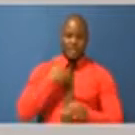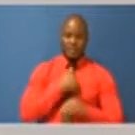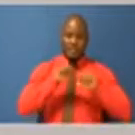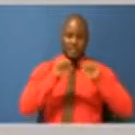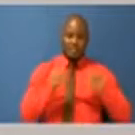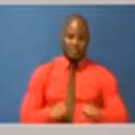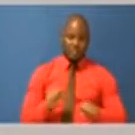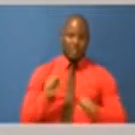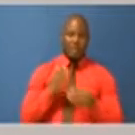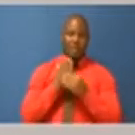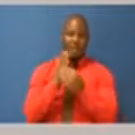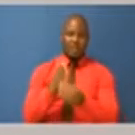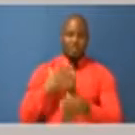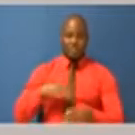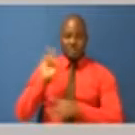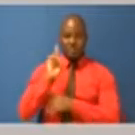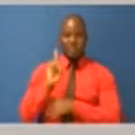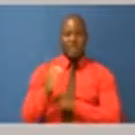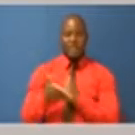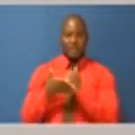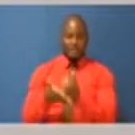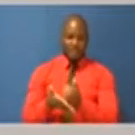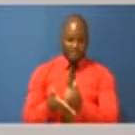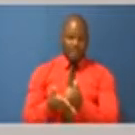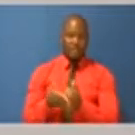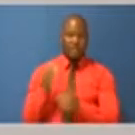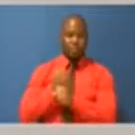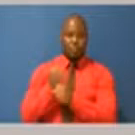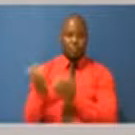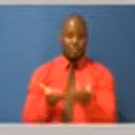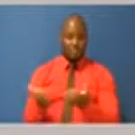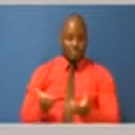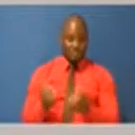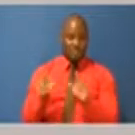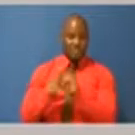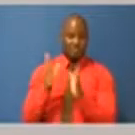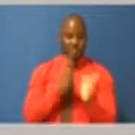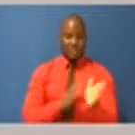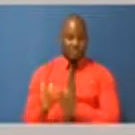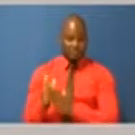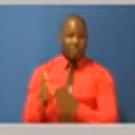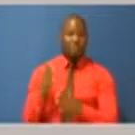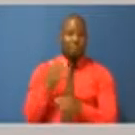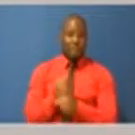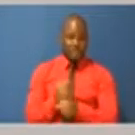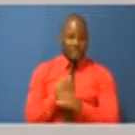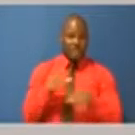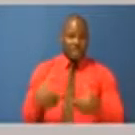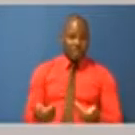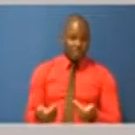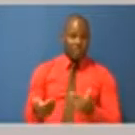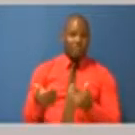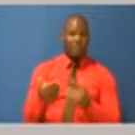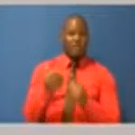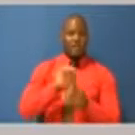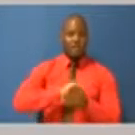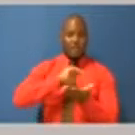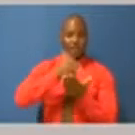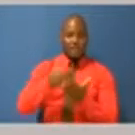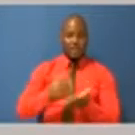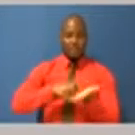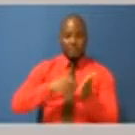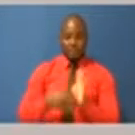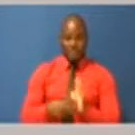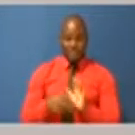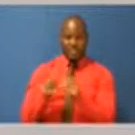system where we'll guide a lot of people in nairobi how to start a business how to run a business and if your plan makes sense we'll help you get funding for your project and we